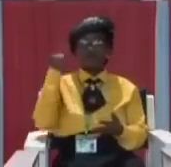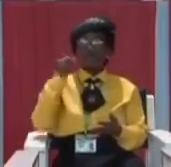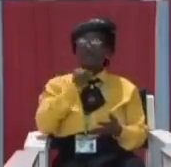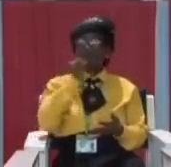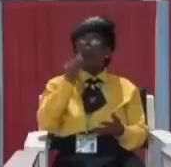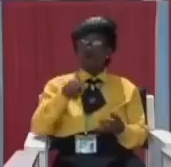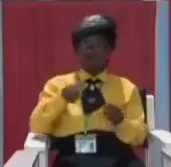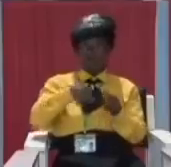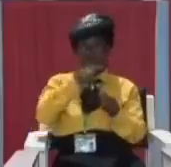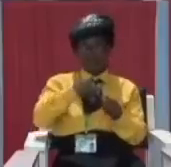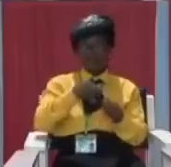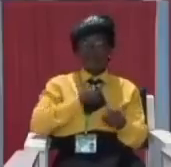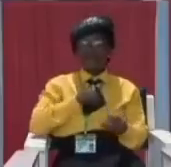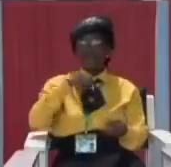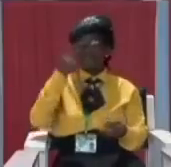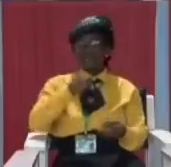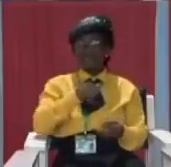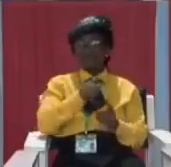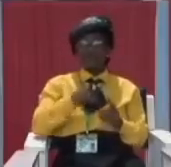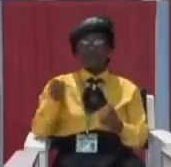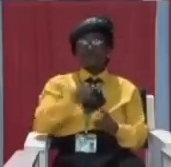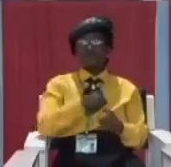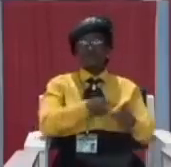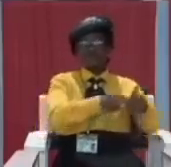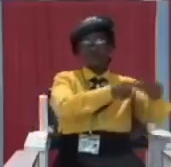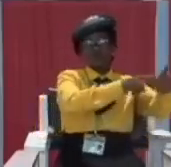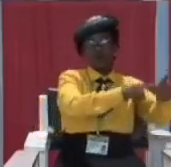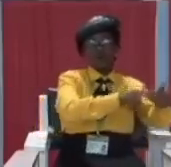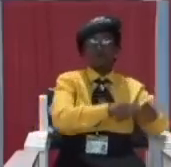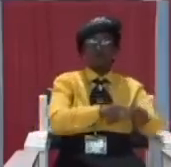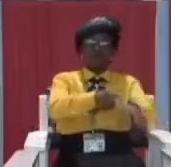I said, when you are running a